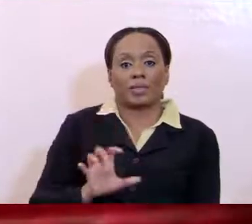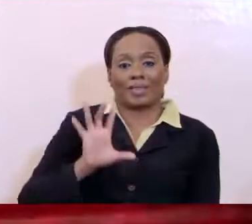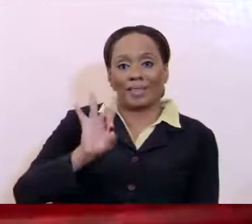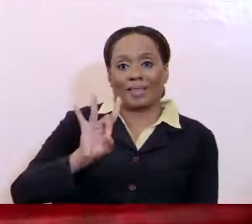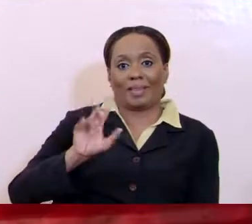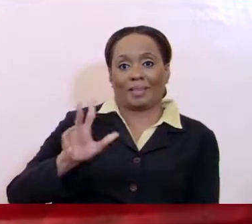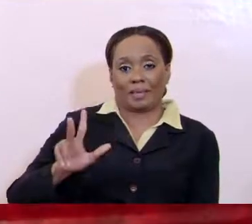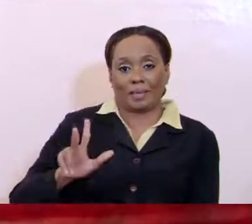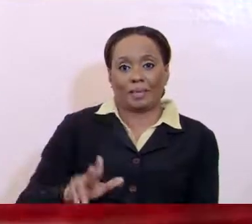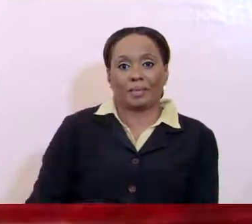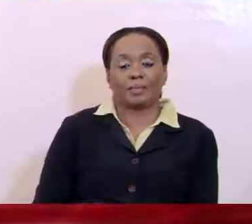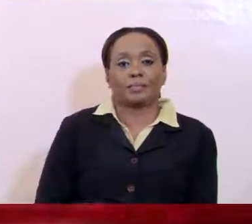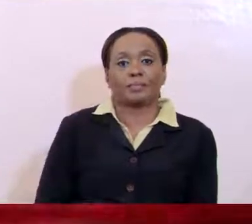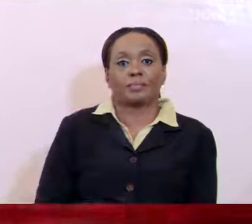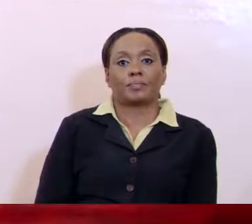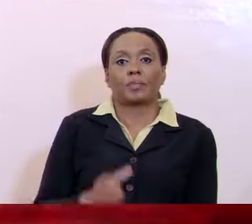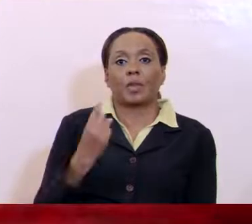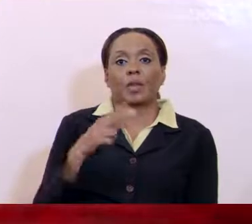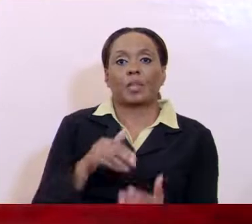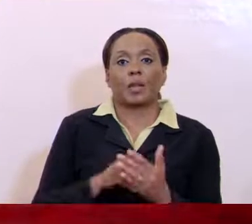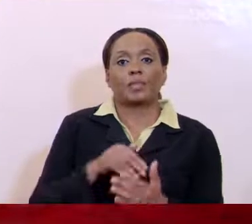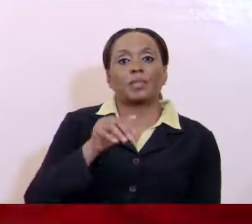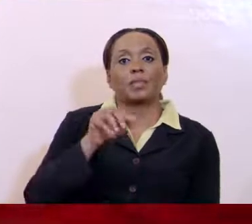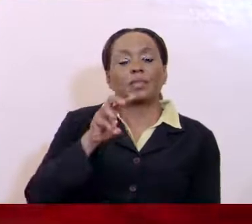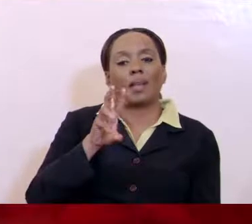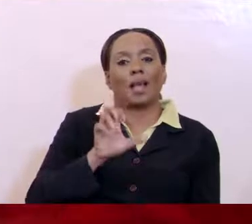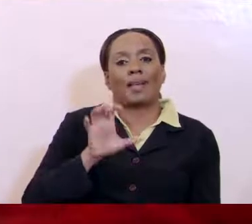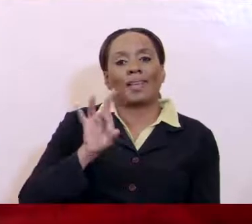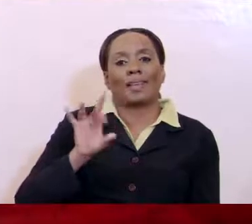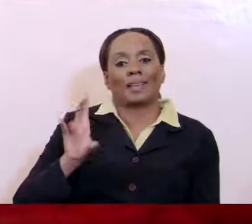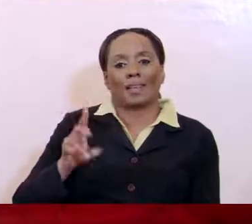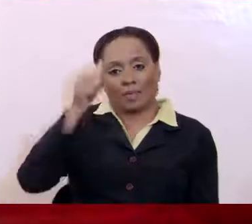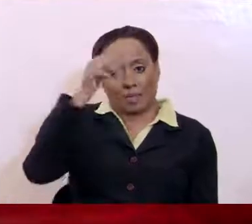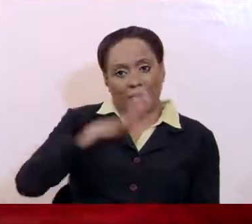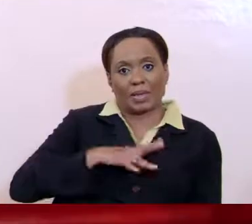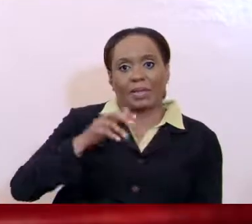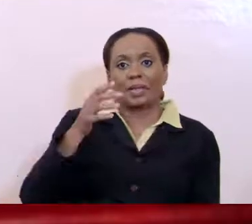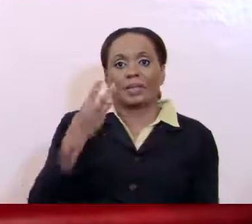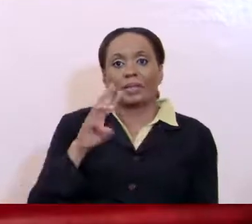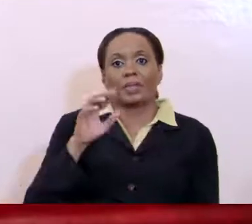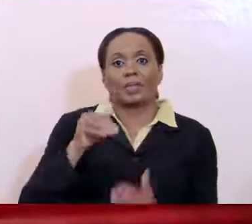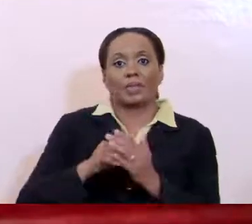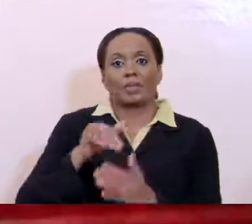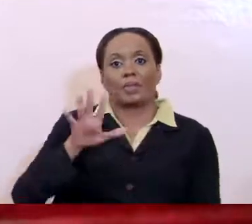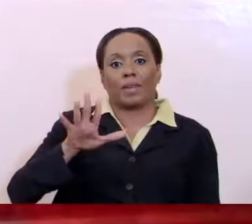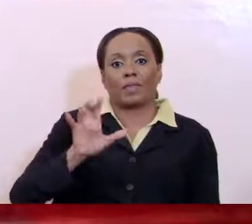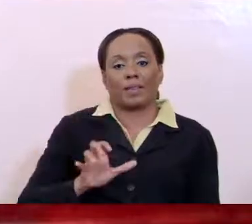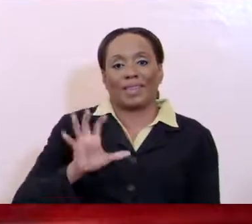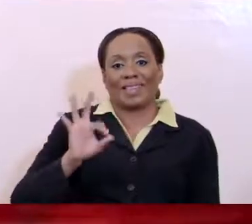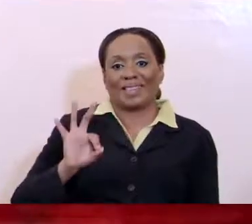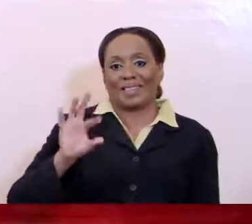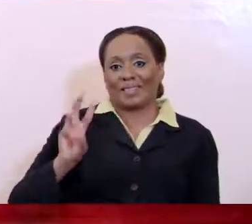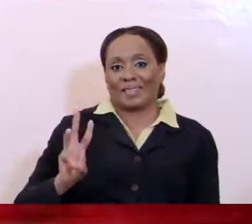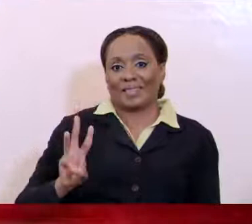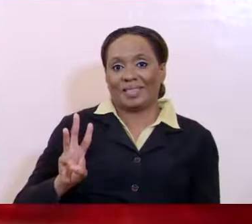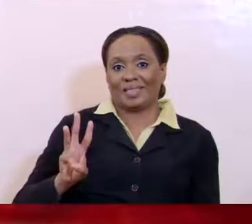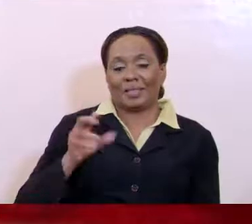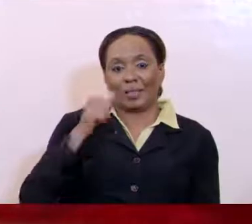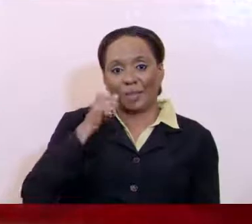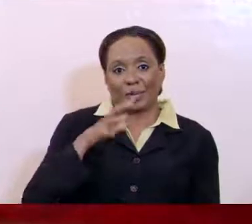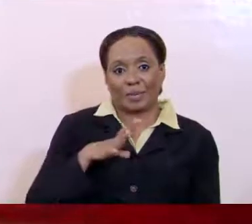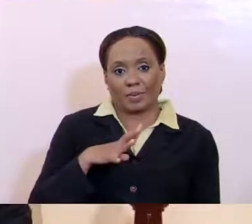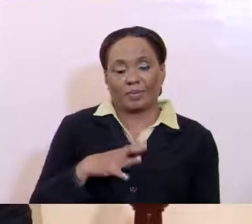29,283, with 12,687 of those being men and 16,596 of those being